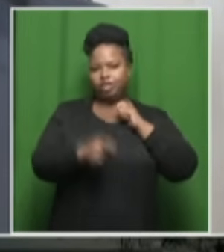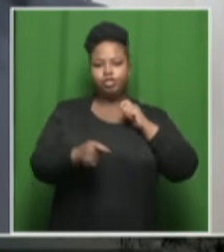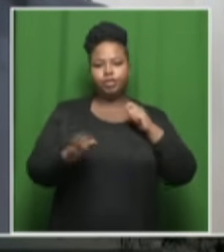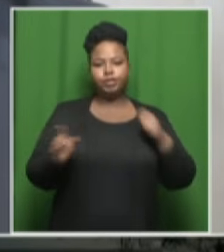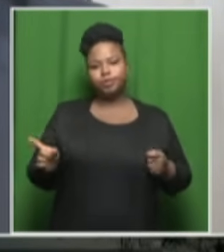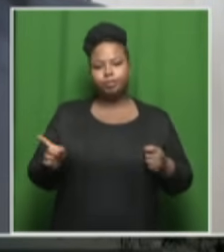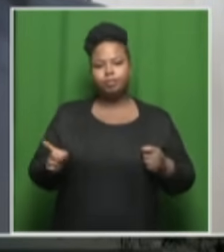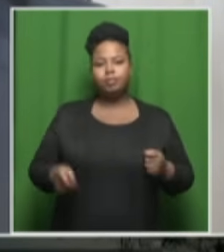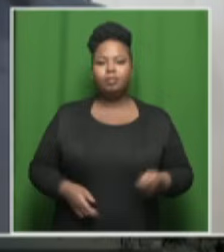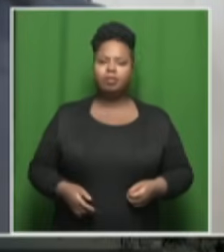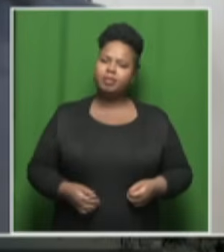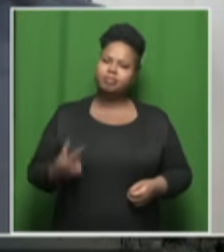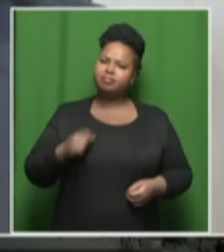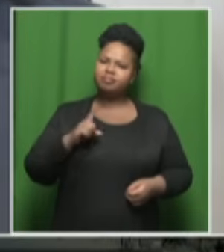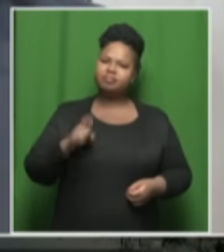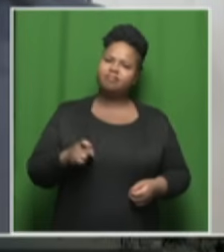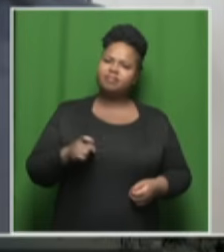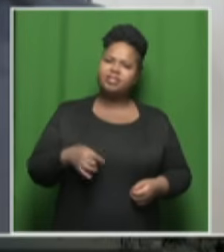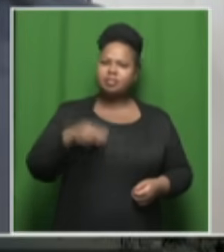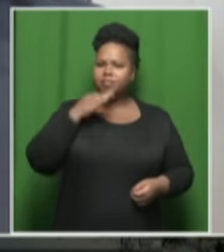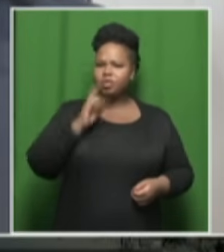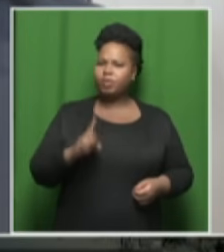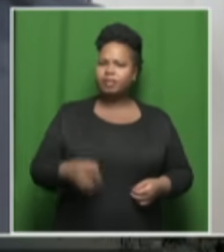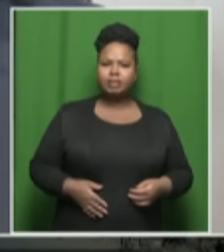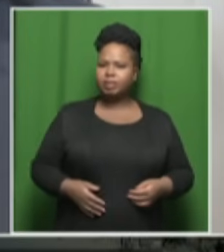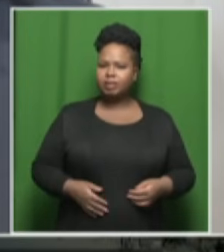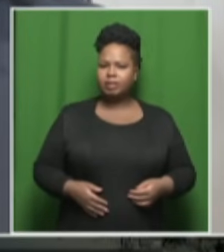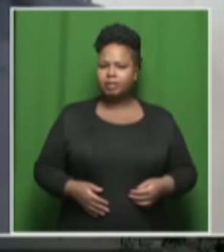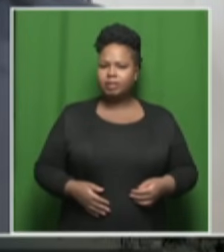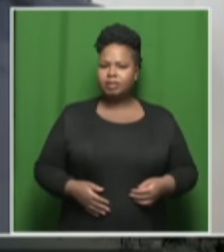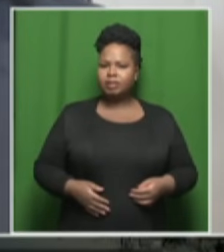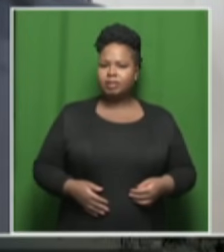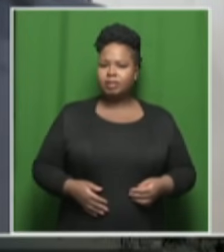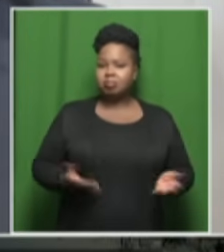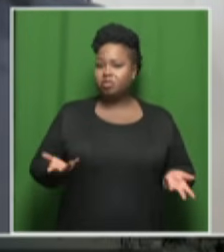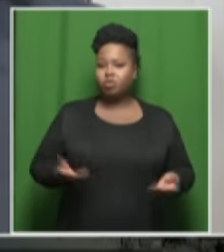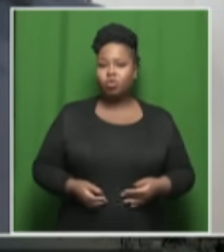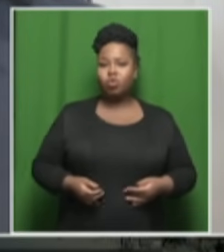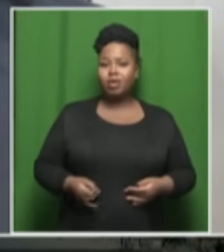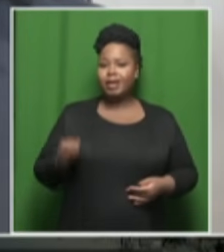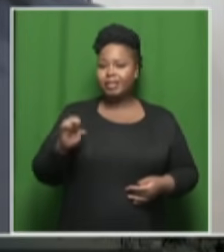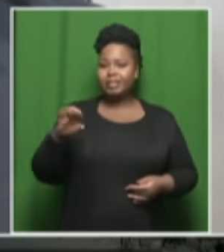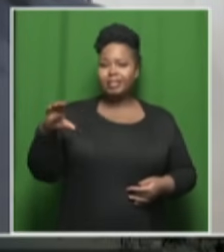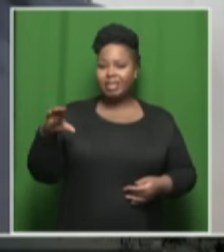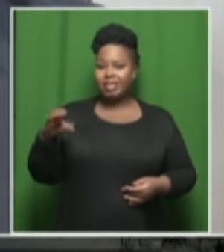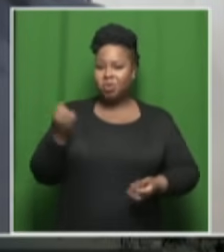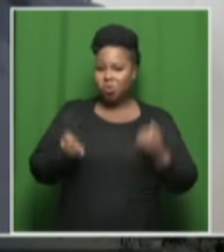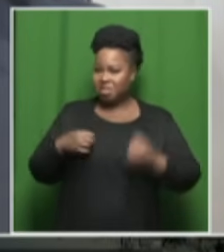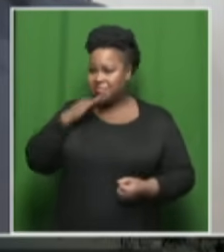My question to you is, what does it actually mean now? What does this development mean for the Electoral Court,